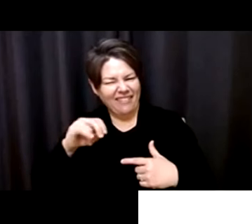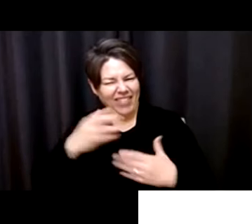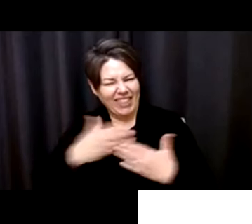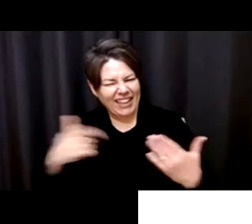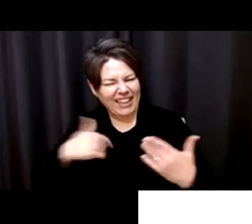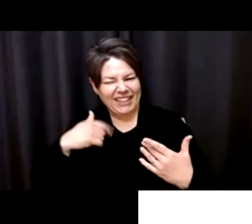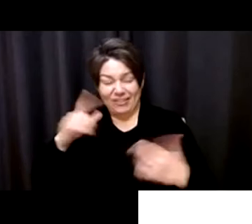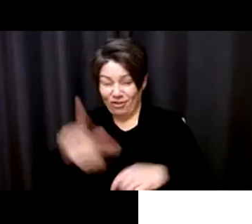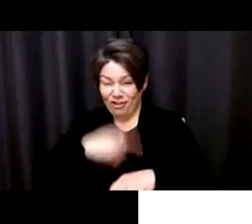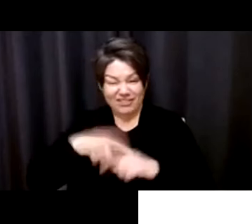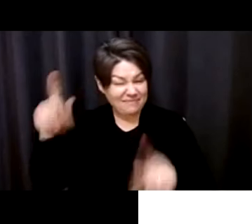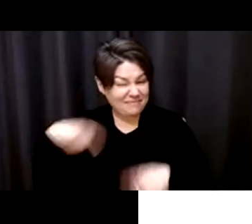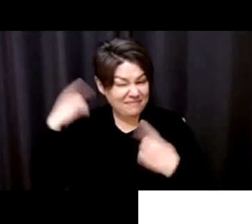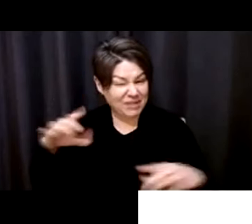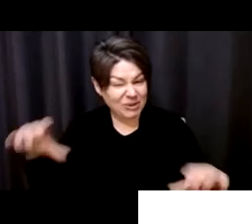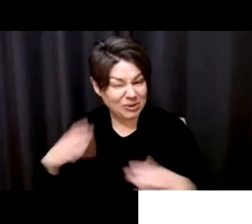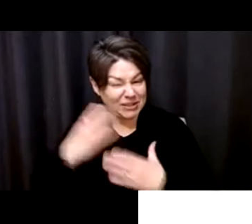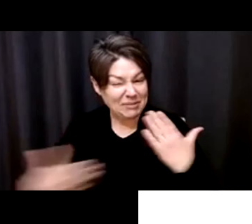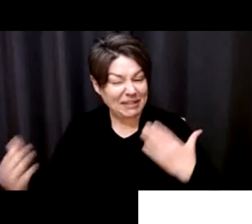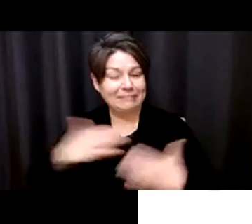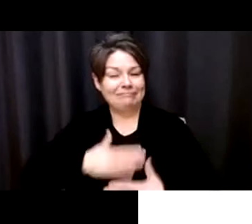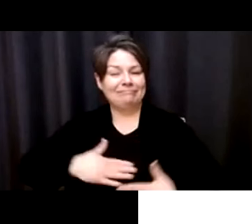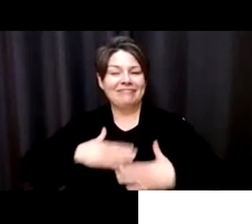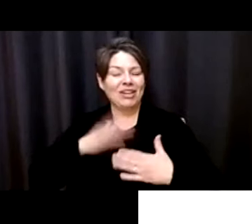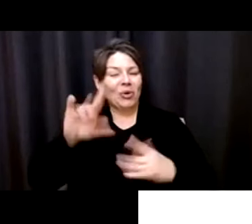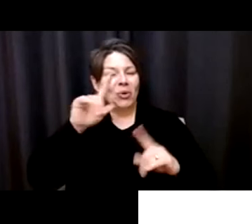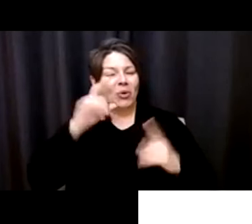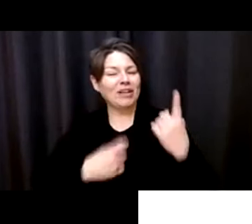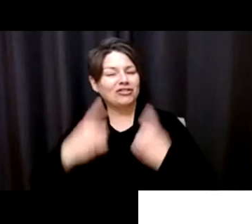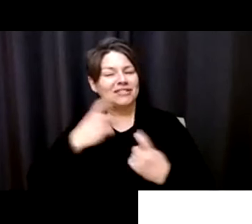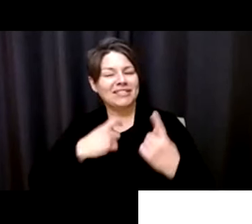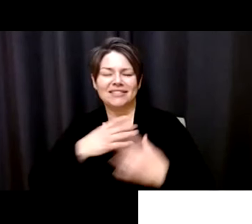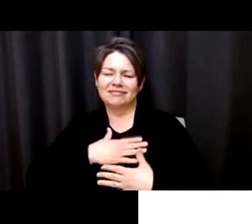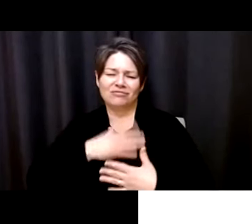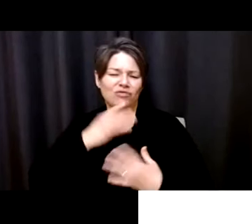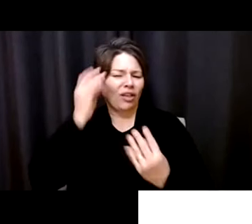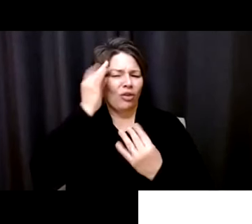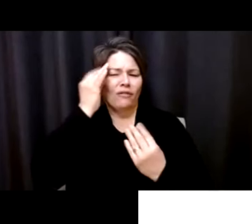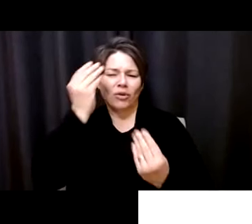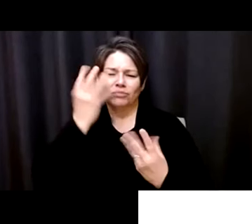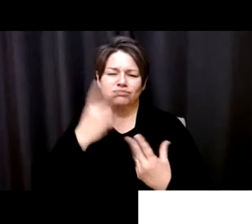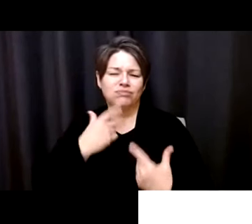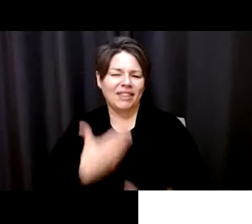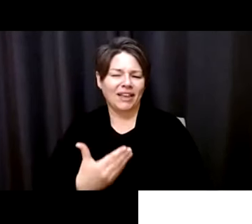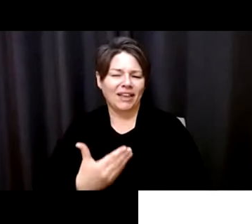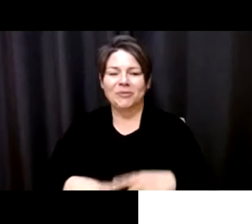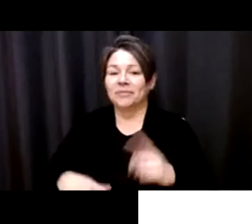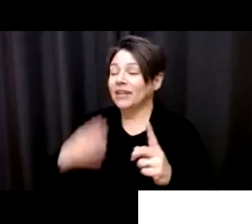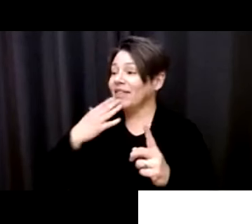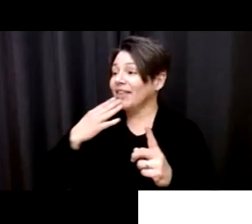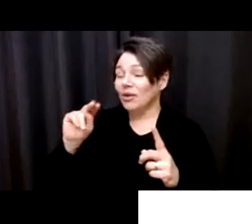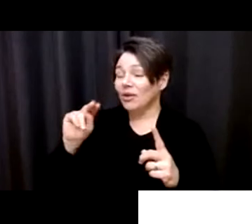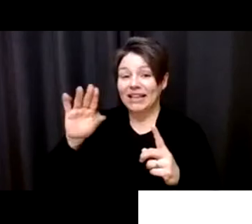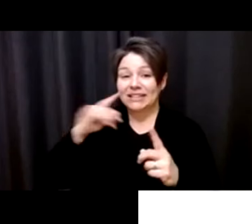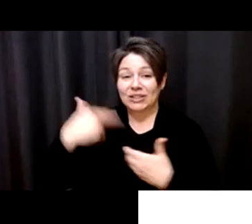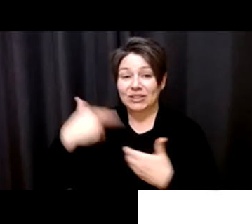while. Really nice question. So thoughtful. I really appreciate it. That was great. Well, thank you, Nancy, for